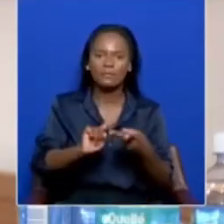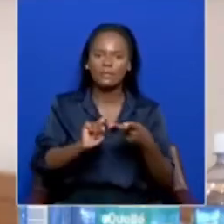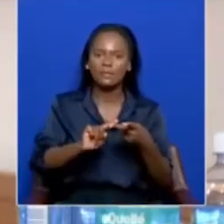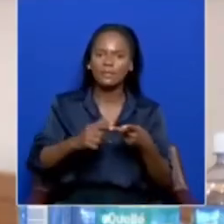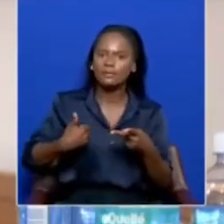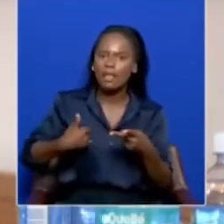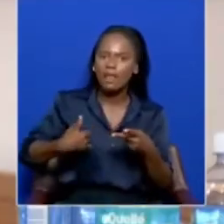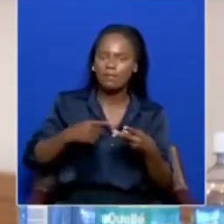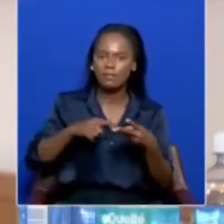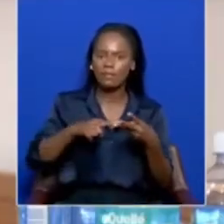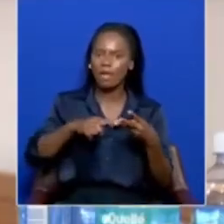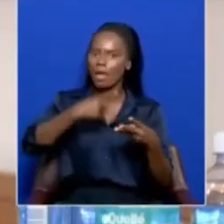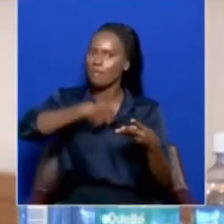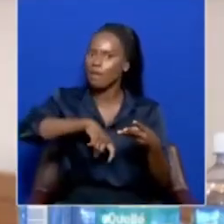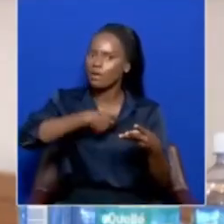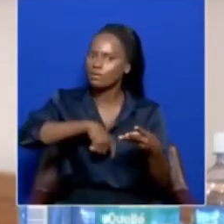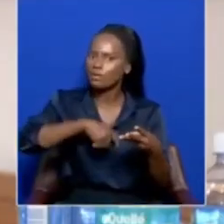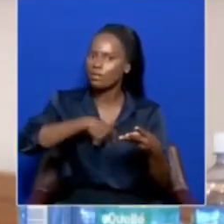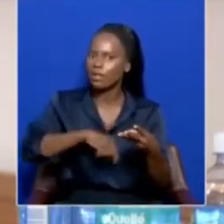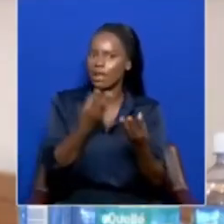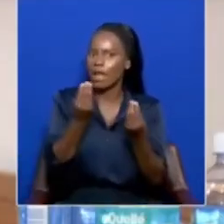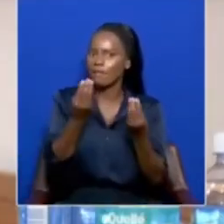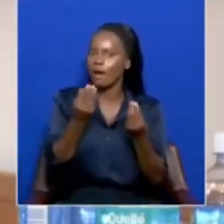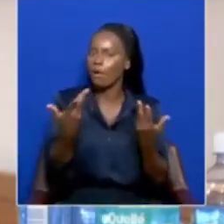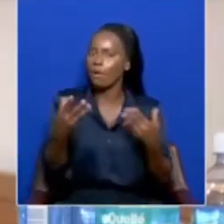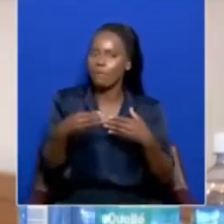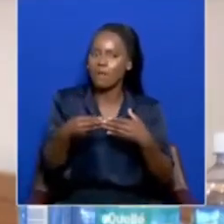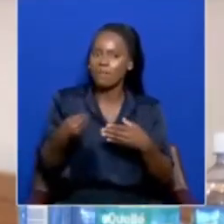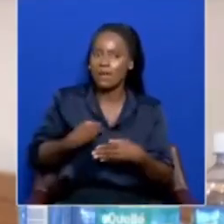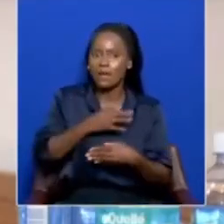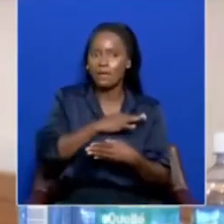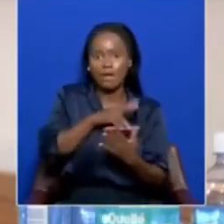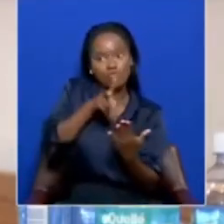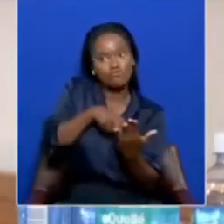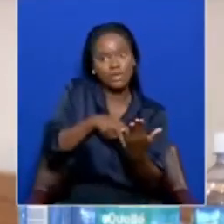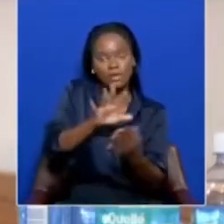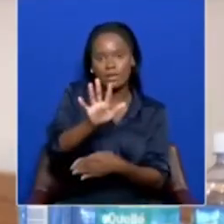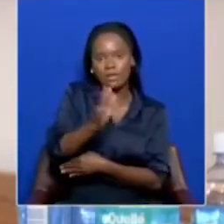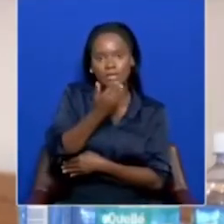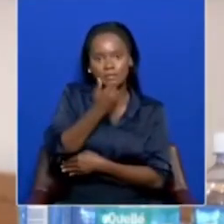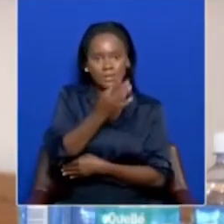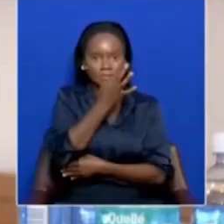number or member number. Thank you.